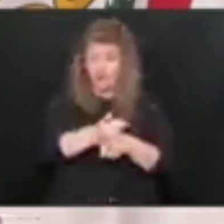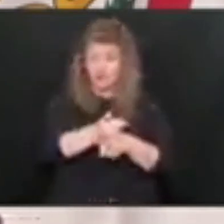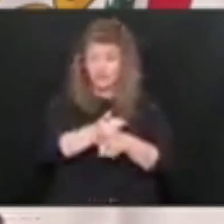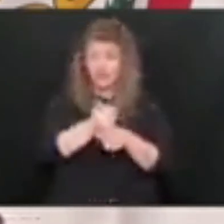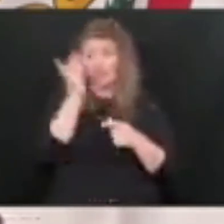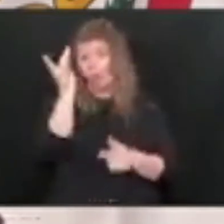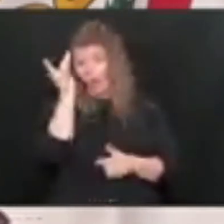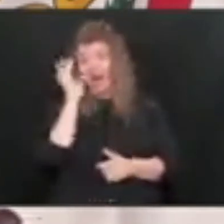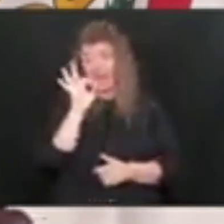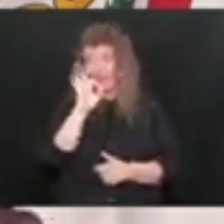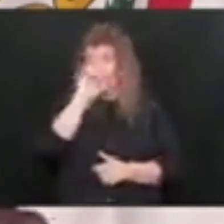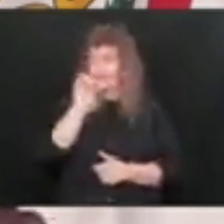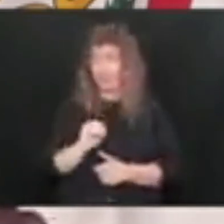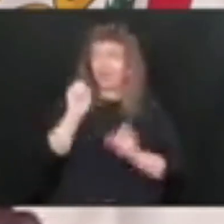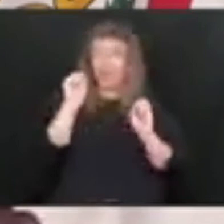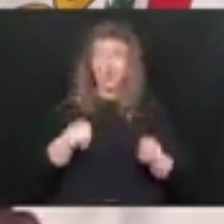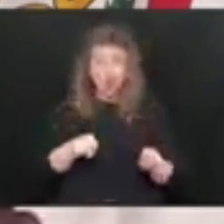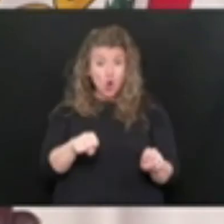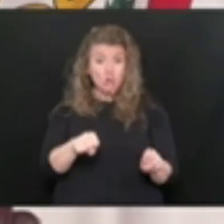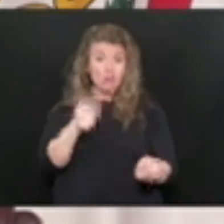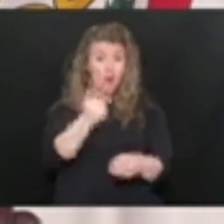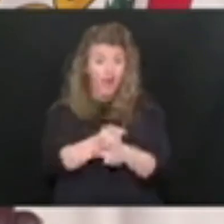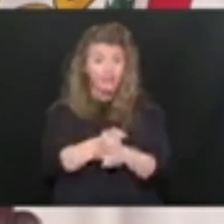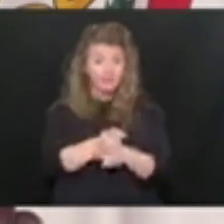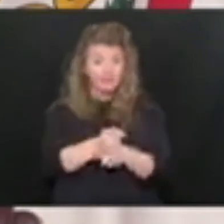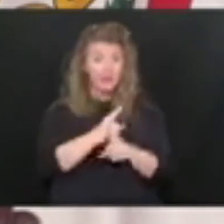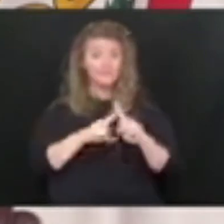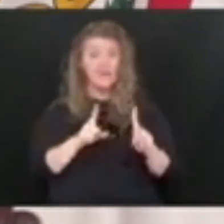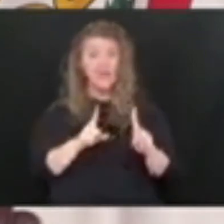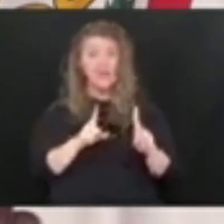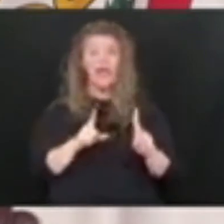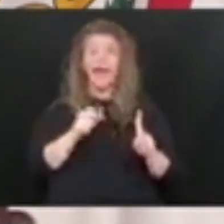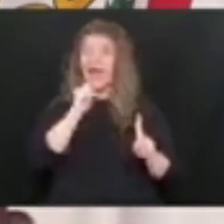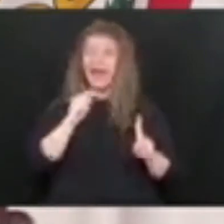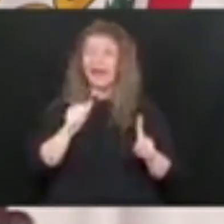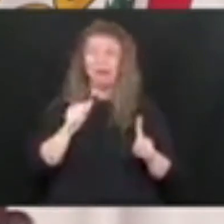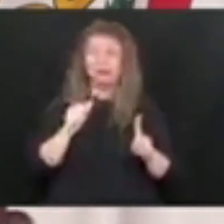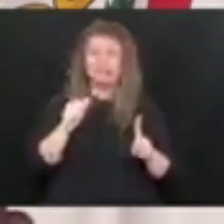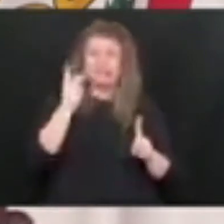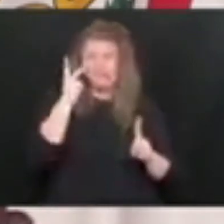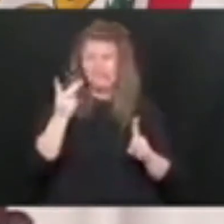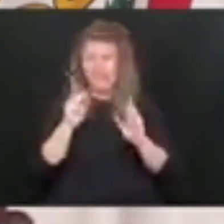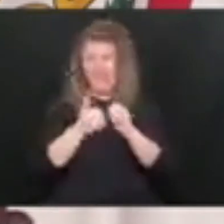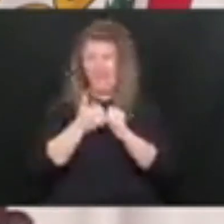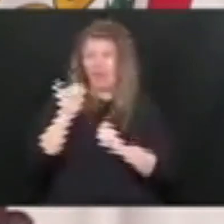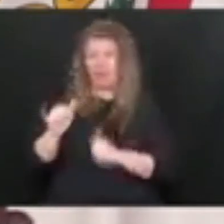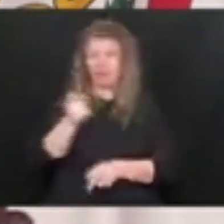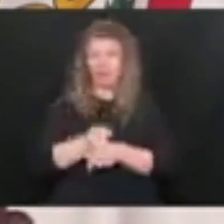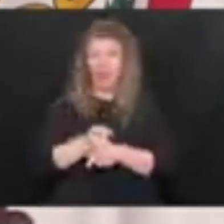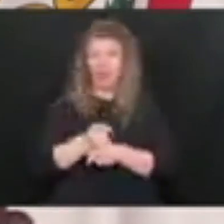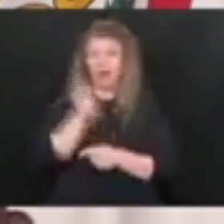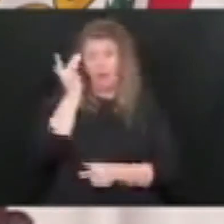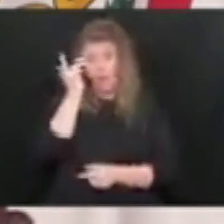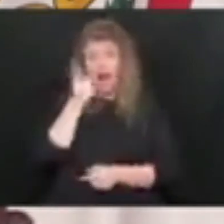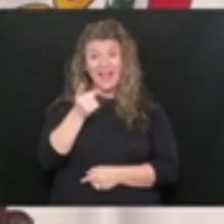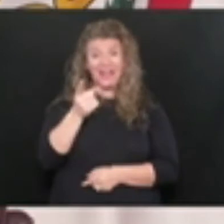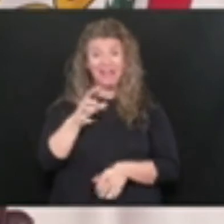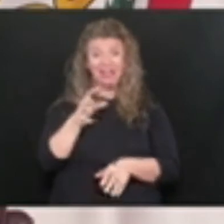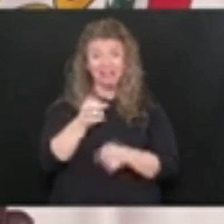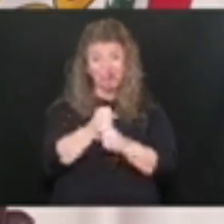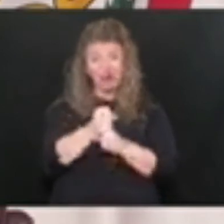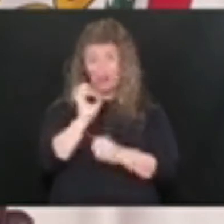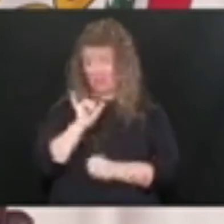the 9% could possibly be right, but I don't see how it can be, because even if you took